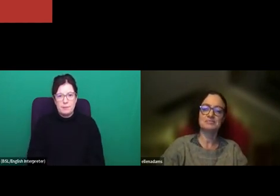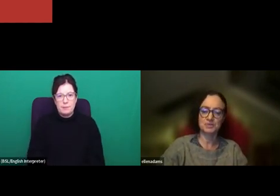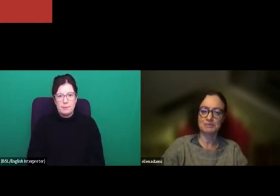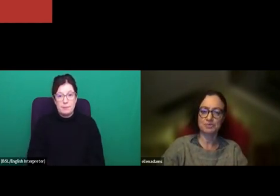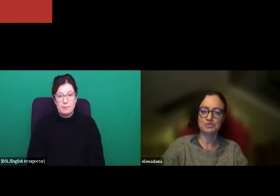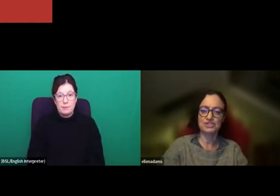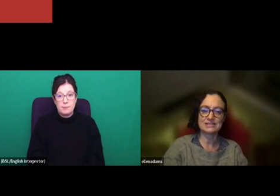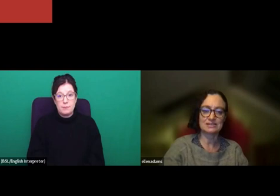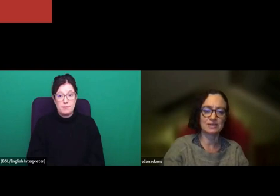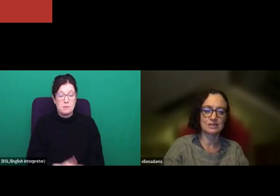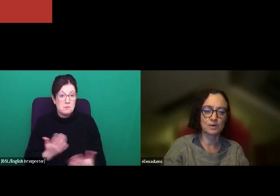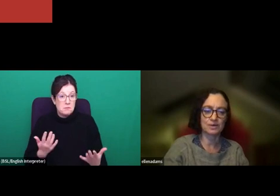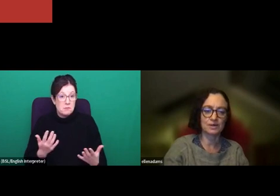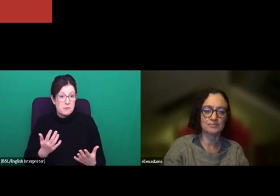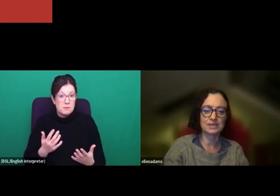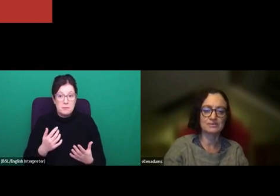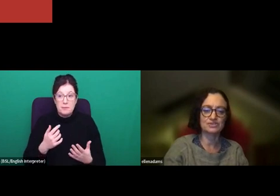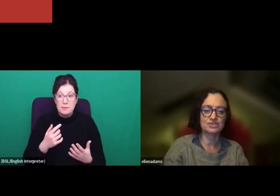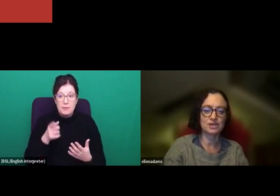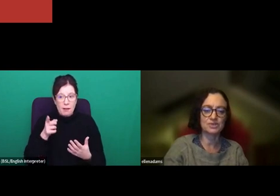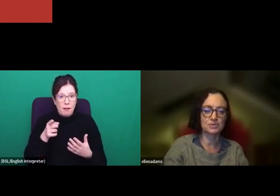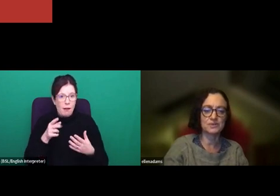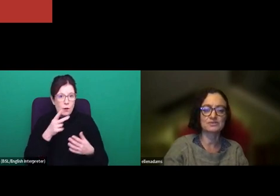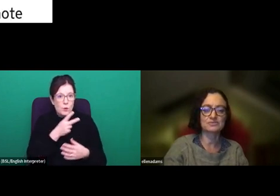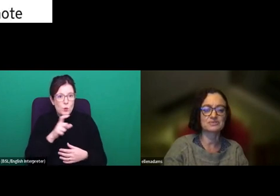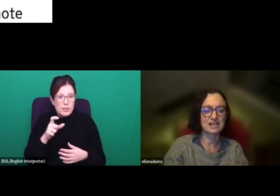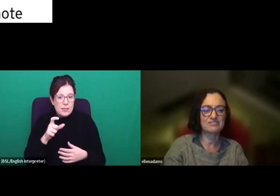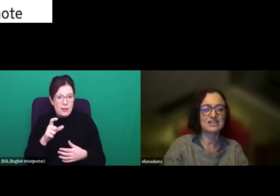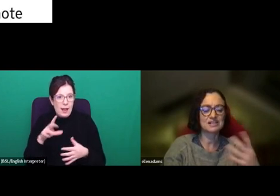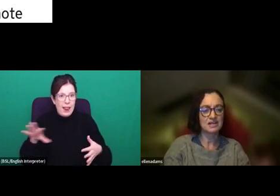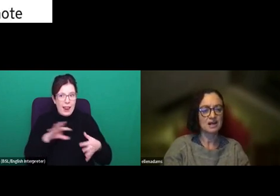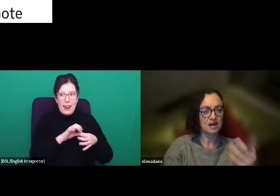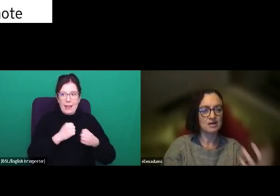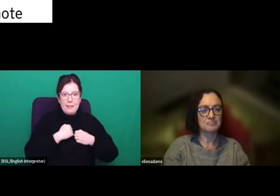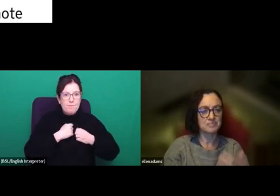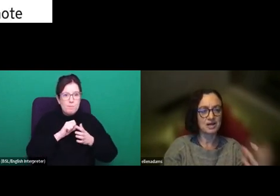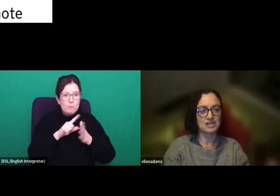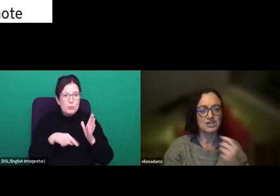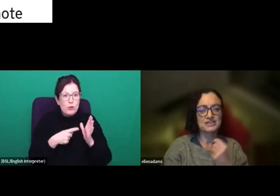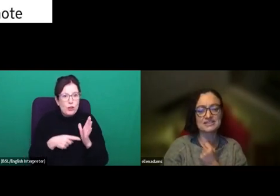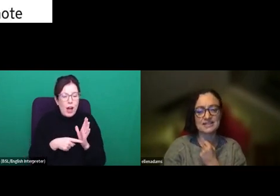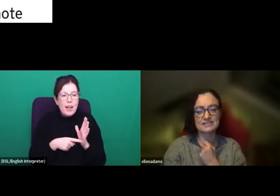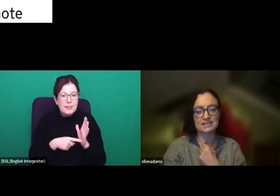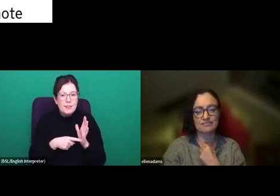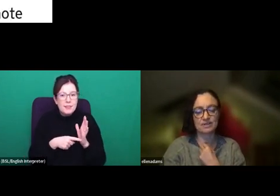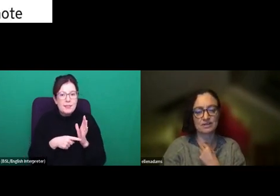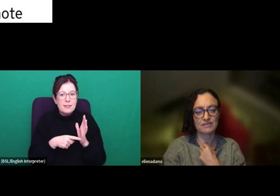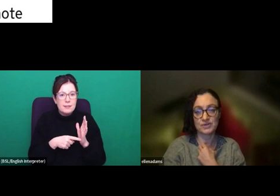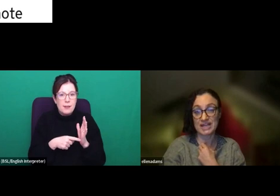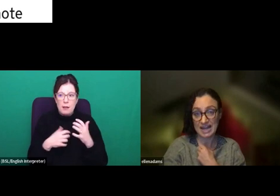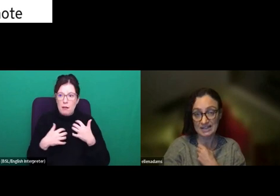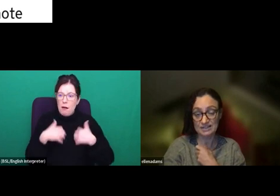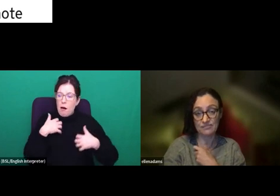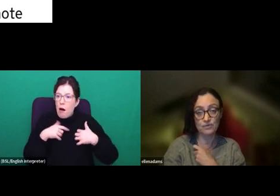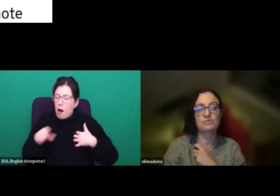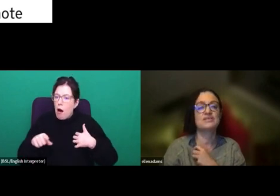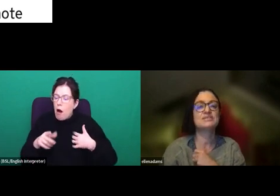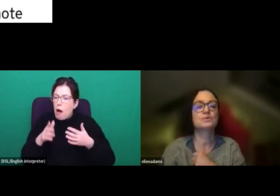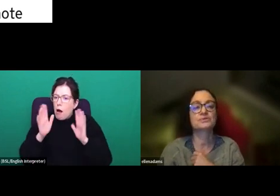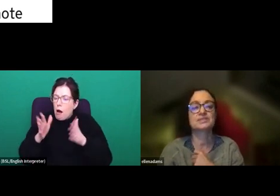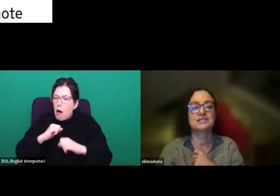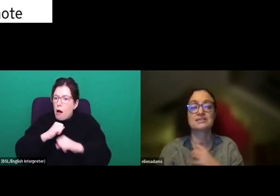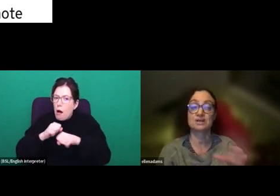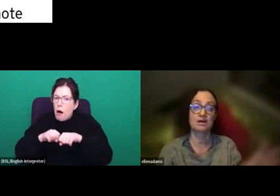spend time doing projects like the one I'm going to show you. It's also, there is a good incentive if you can